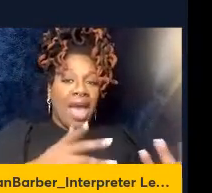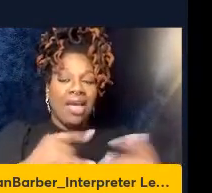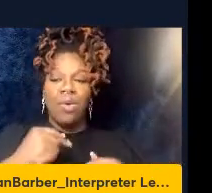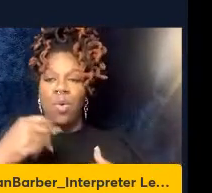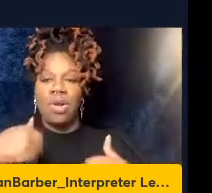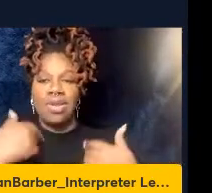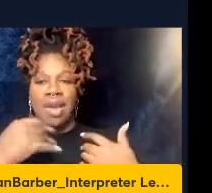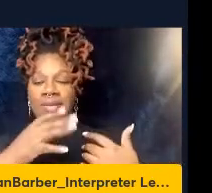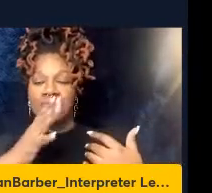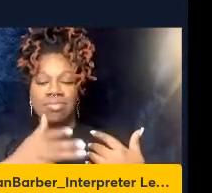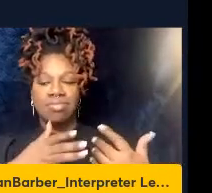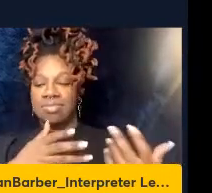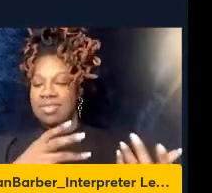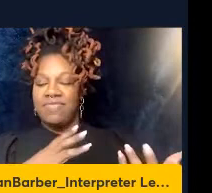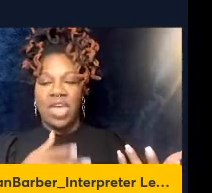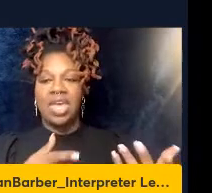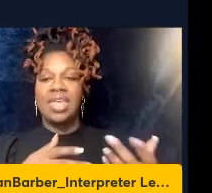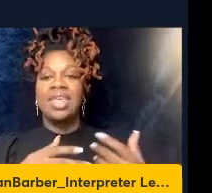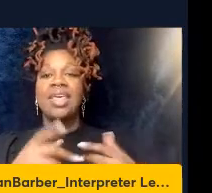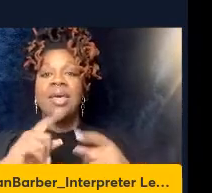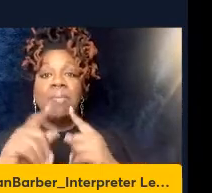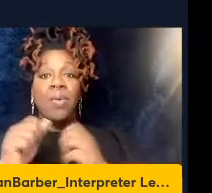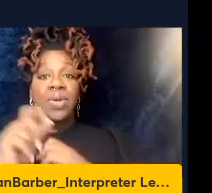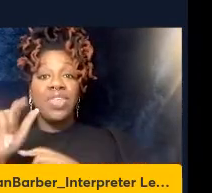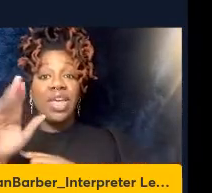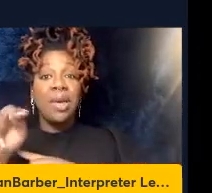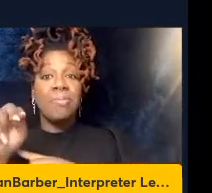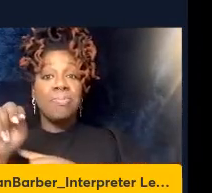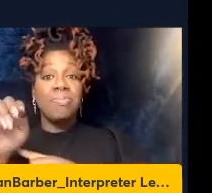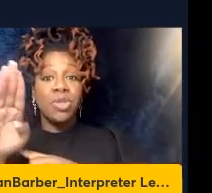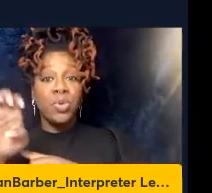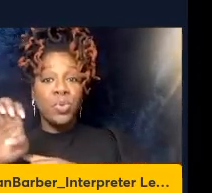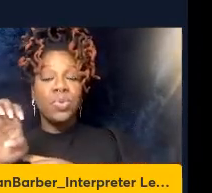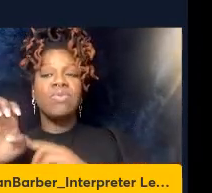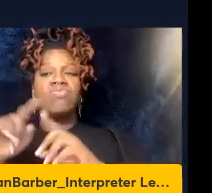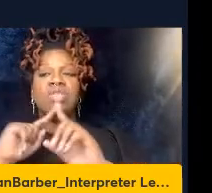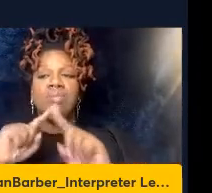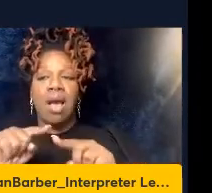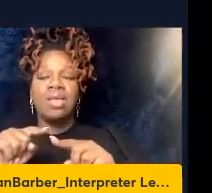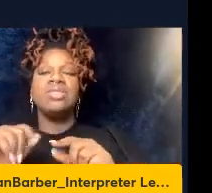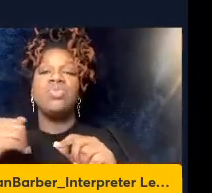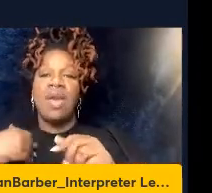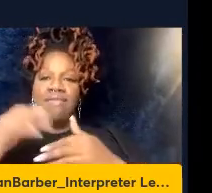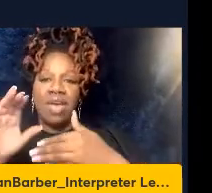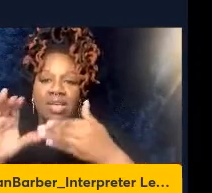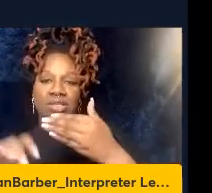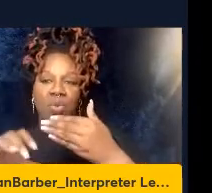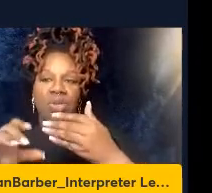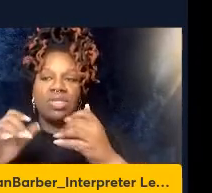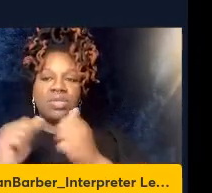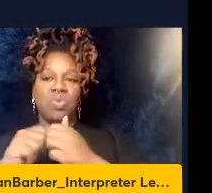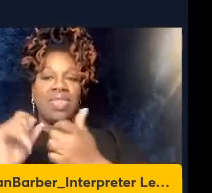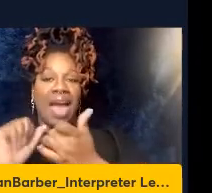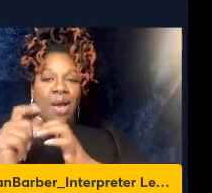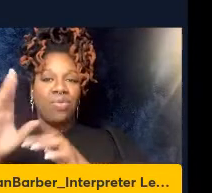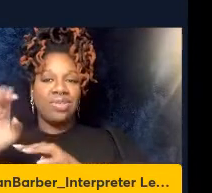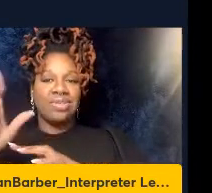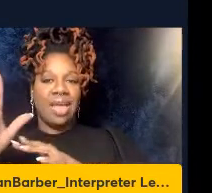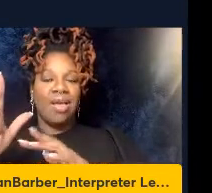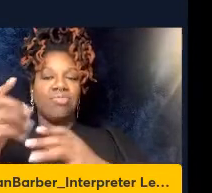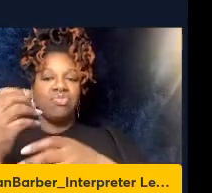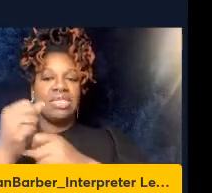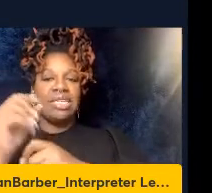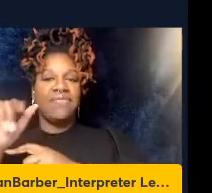response, there are some consequences that can occur if the cells receive an input and